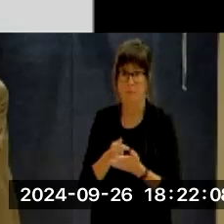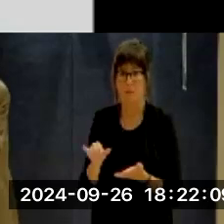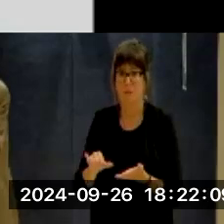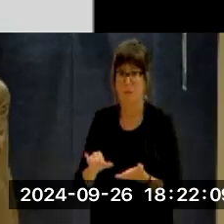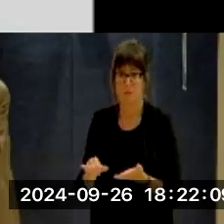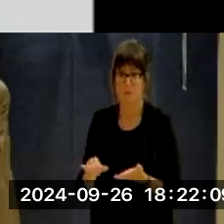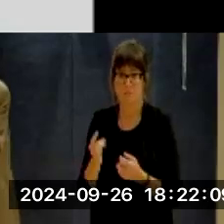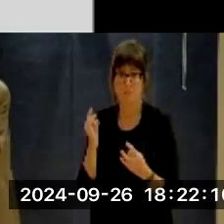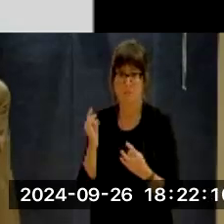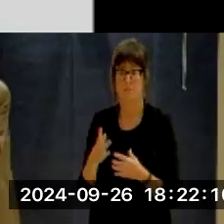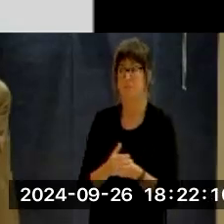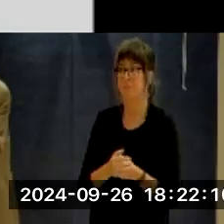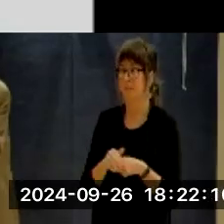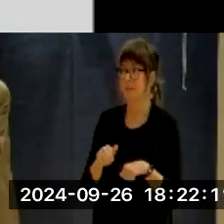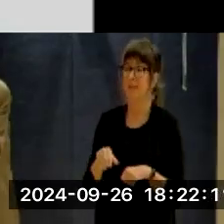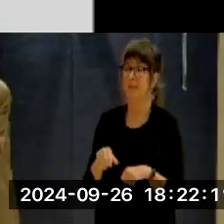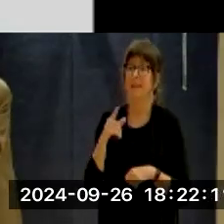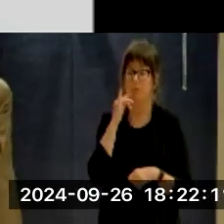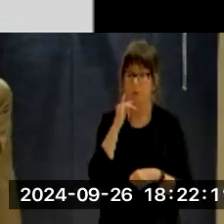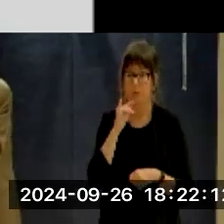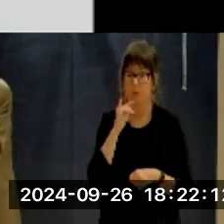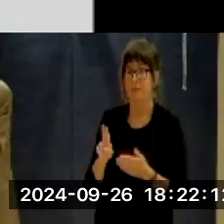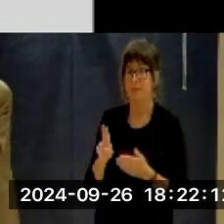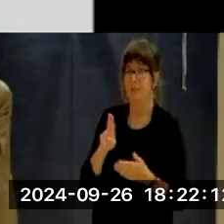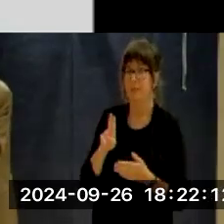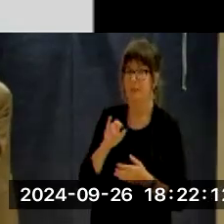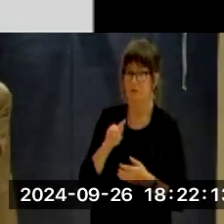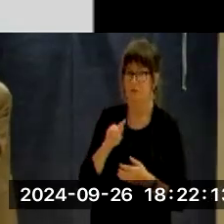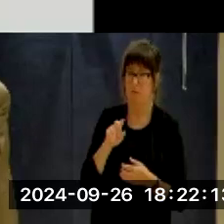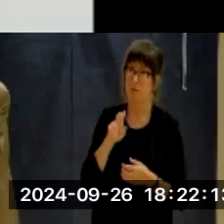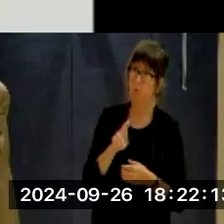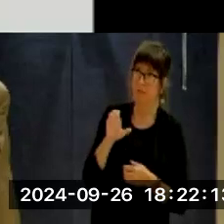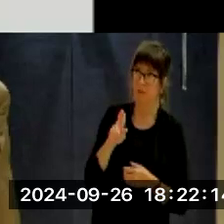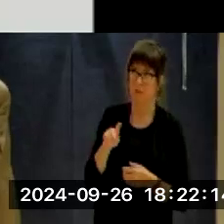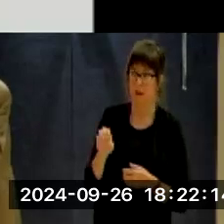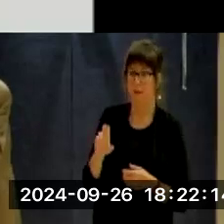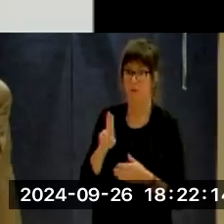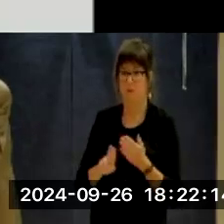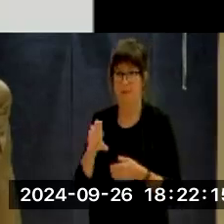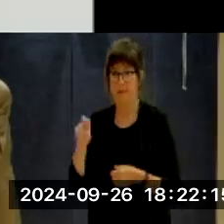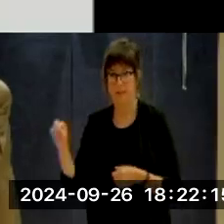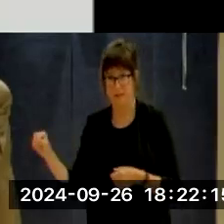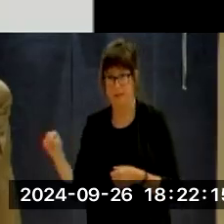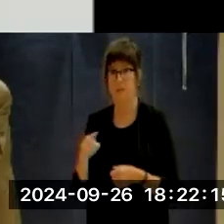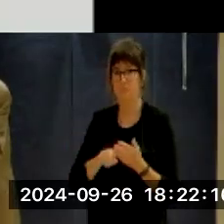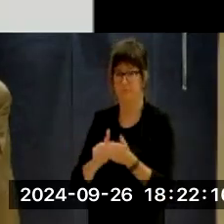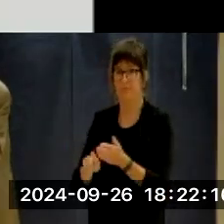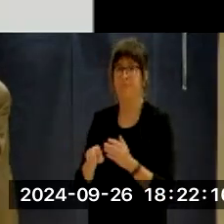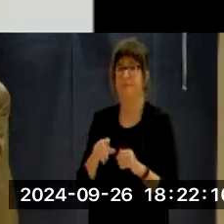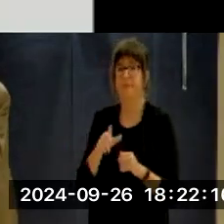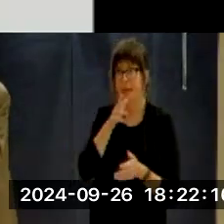Also here in California, a UC Irvine and University of Connecticut evaluation of the state hate crimes with disabilities,